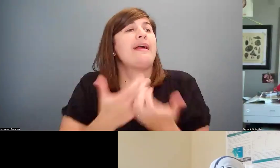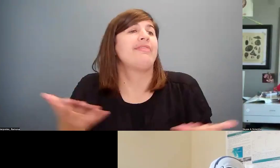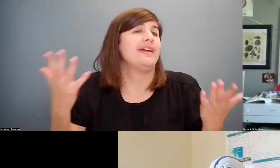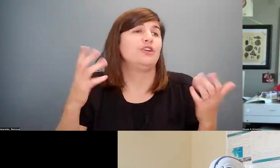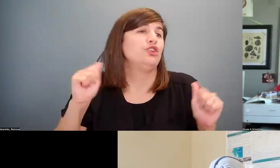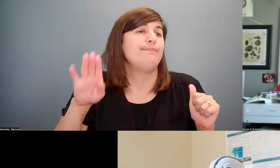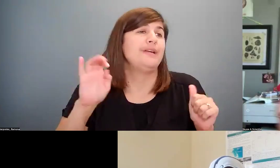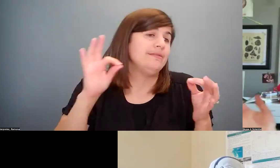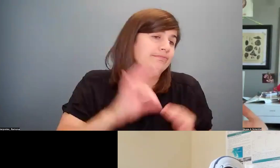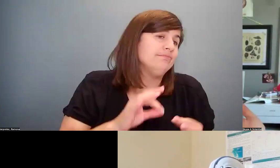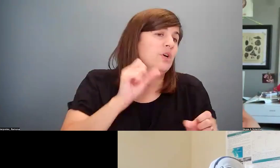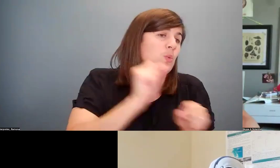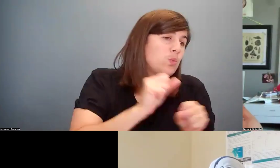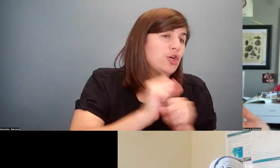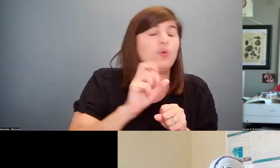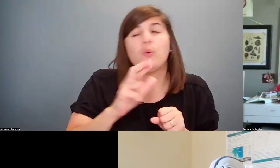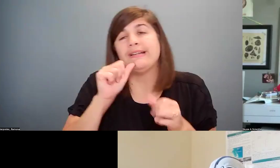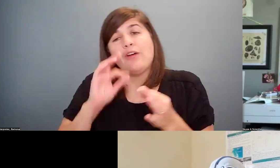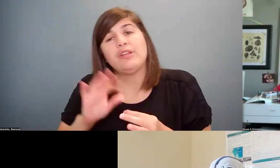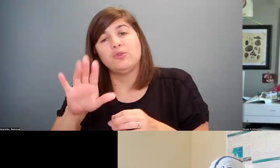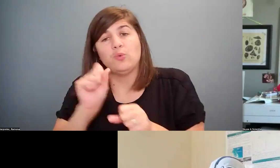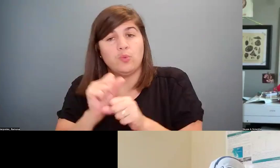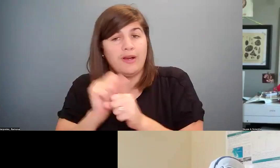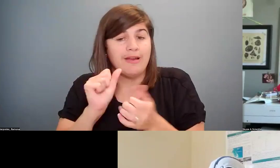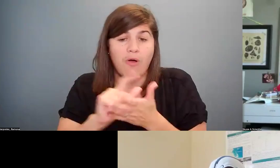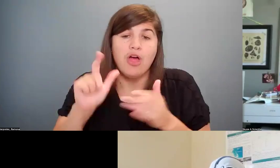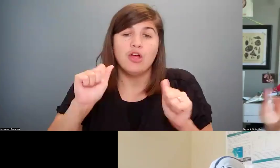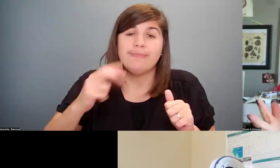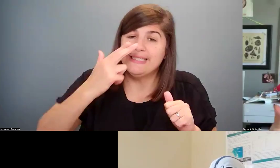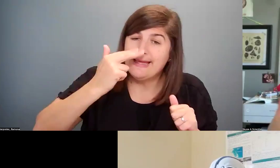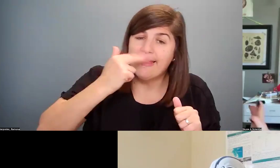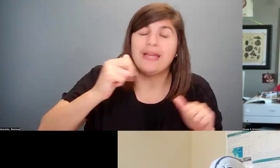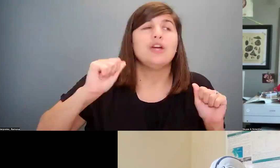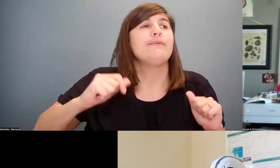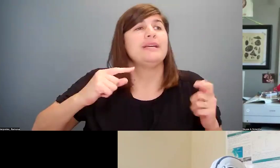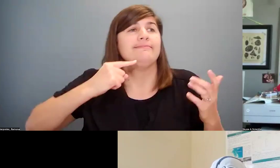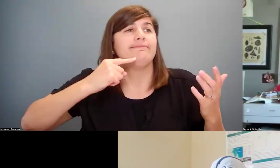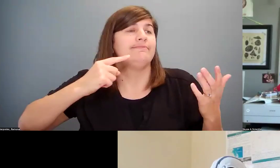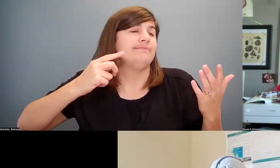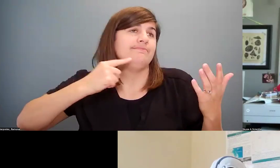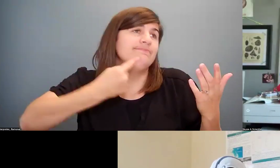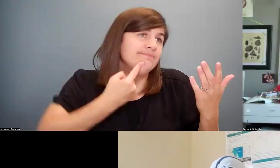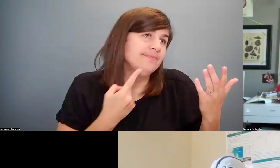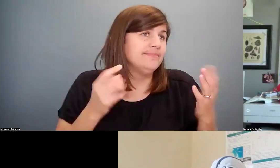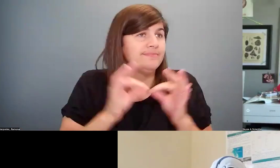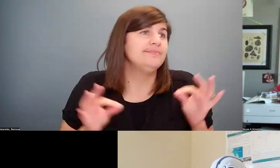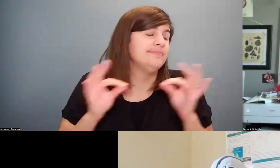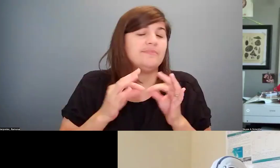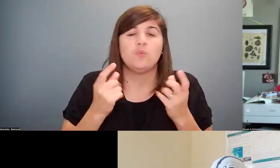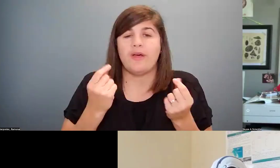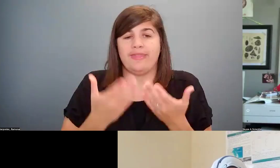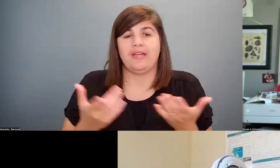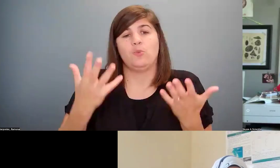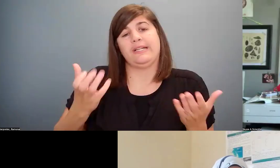be related to your work or not related to your work at all. It could be silly, it could be significant, whatever you want. What's one thing you wish everybody knew?